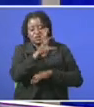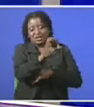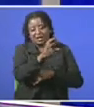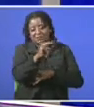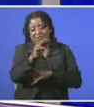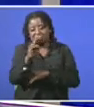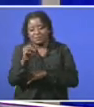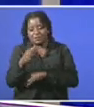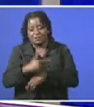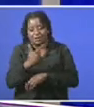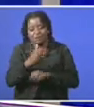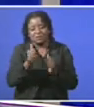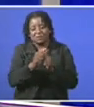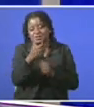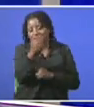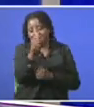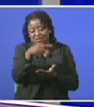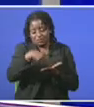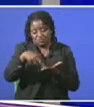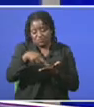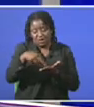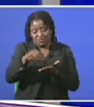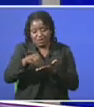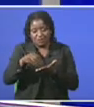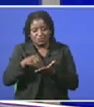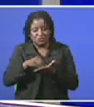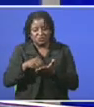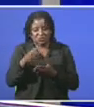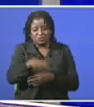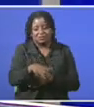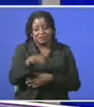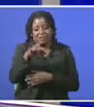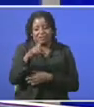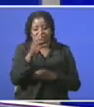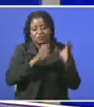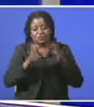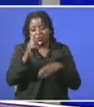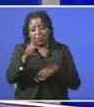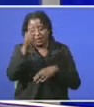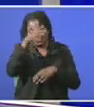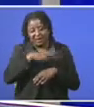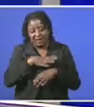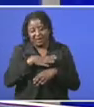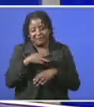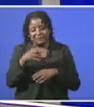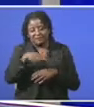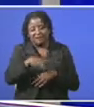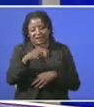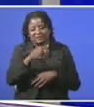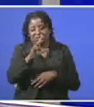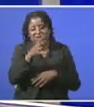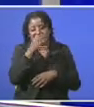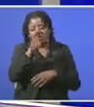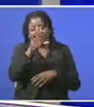with 10 rounds of ammunition was recovered, and a search of one of those men produced a .38 revolver with one round of ammunition.